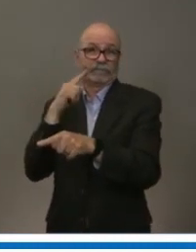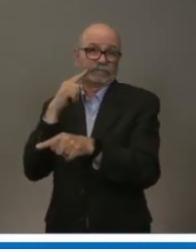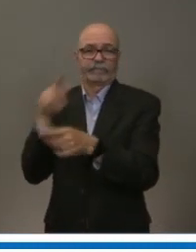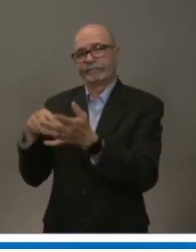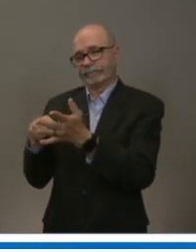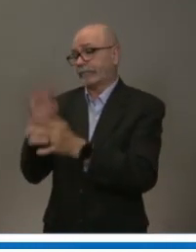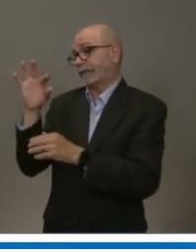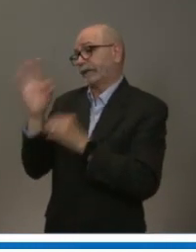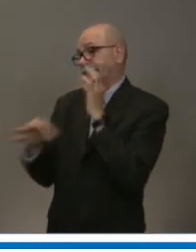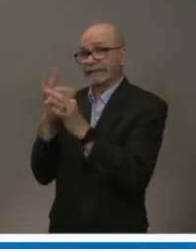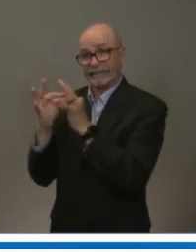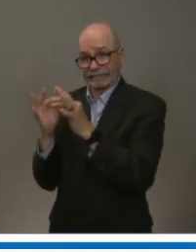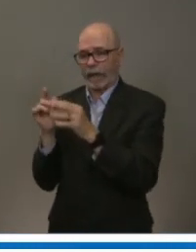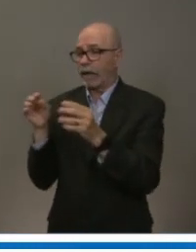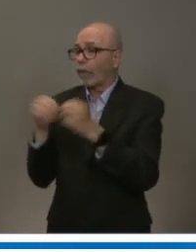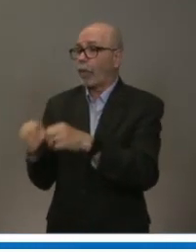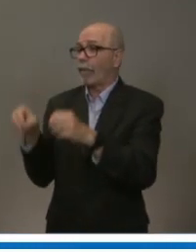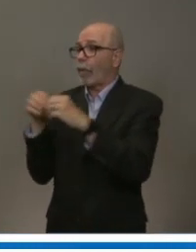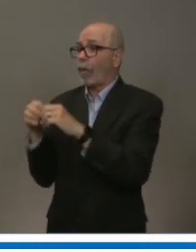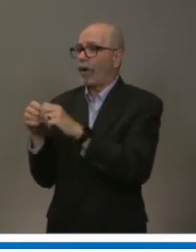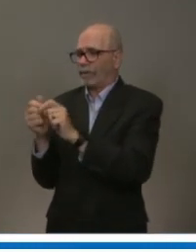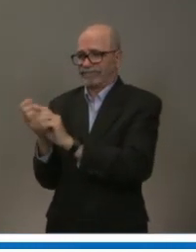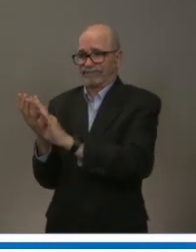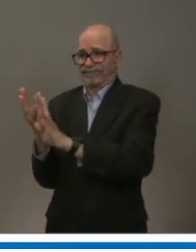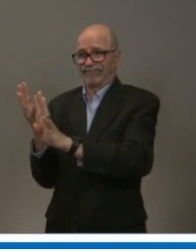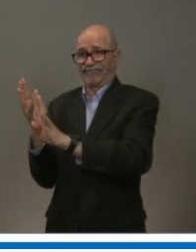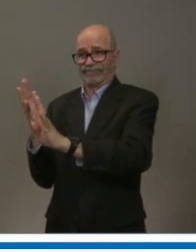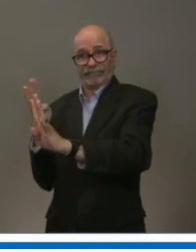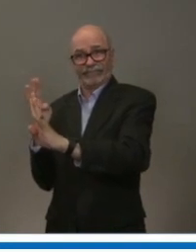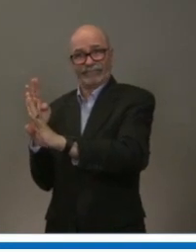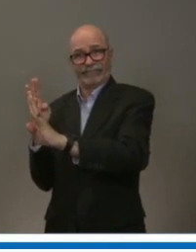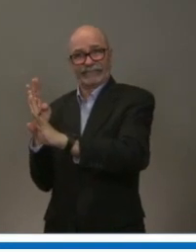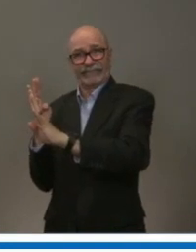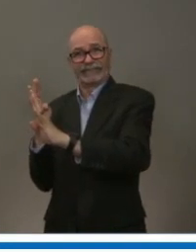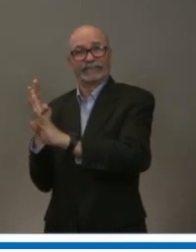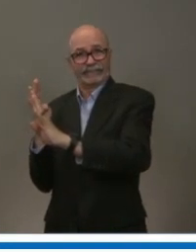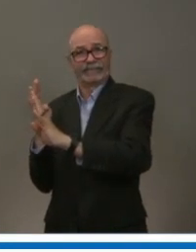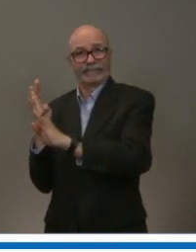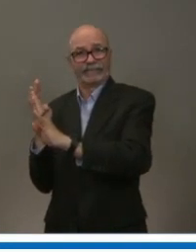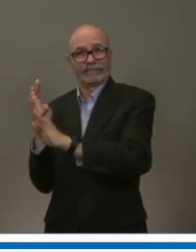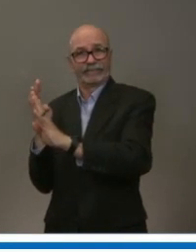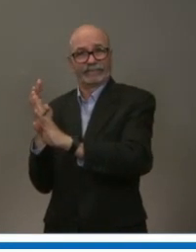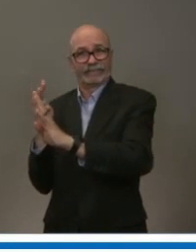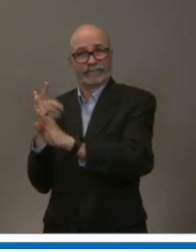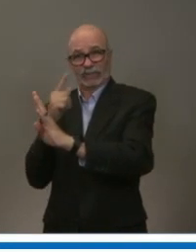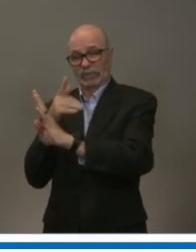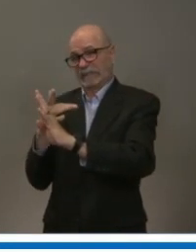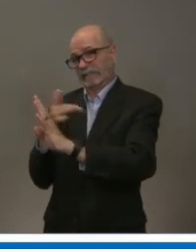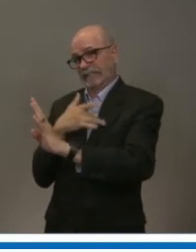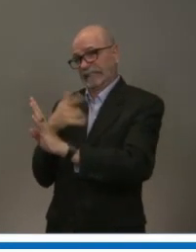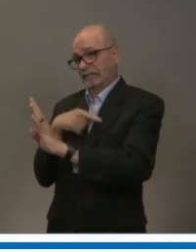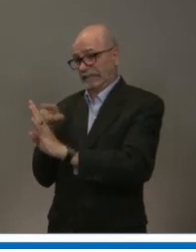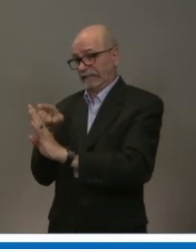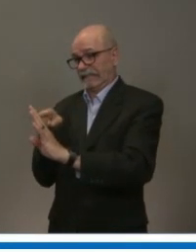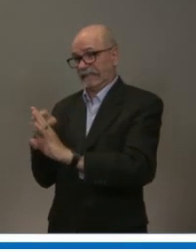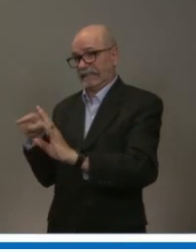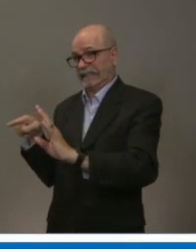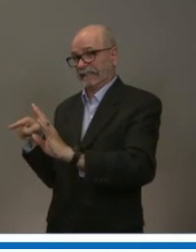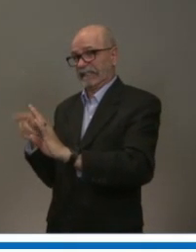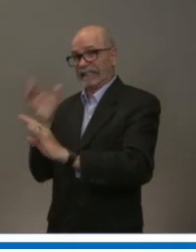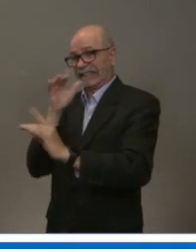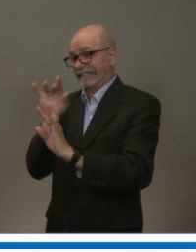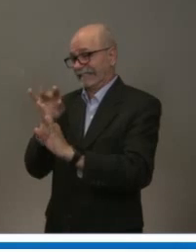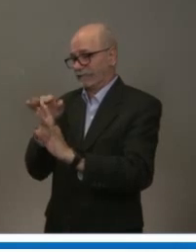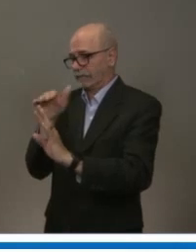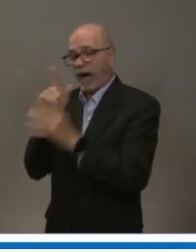increase in people, like a lot more people, are you expecting to see a lot more positives come up? Do you have a